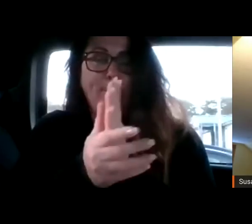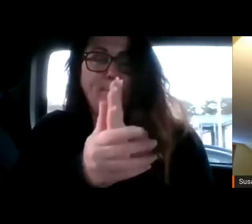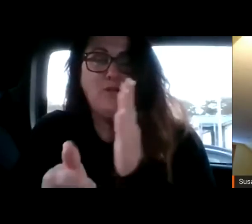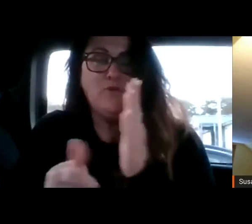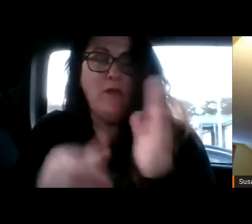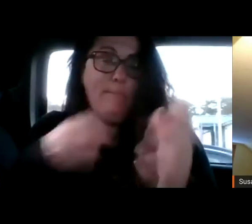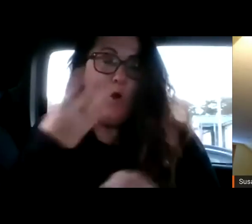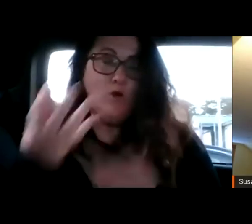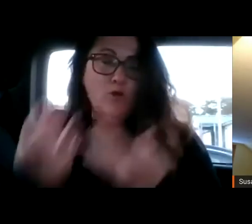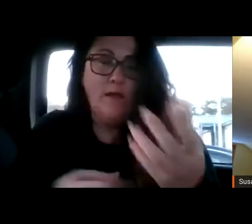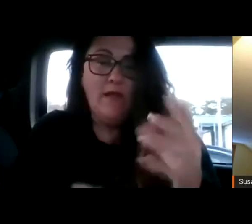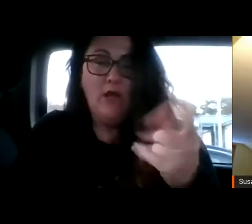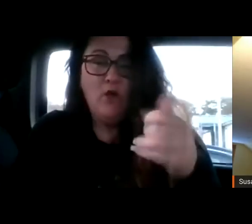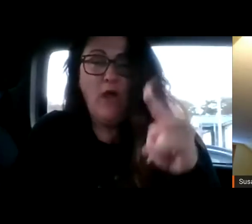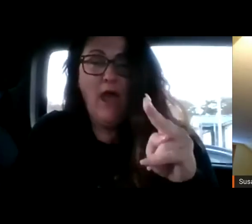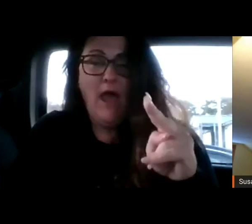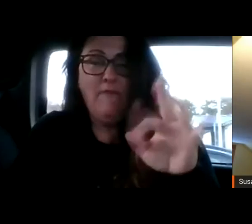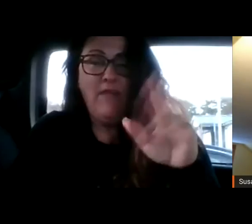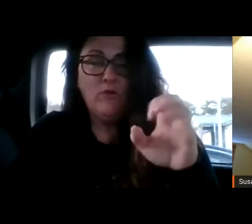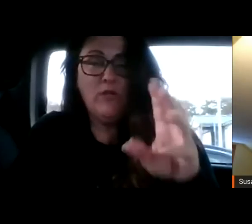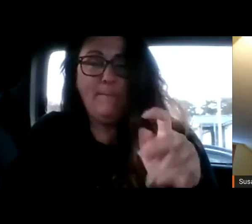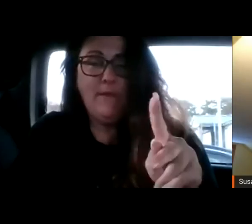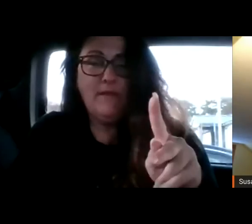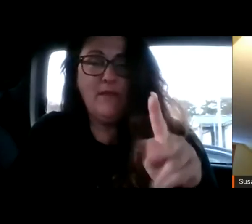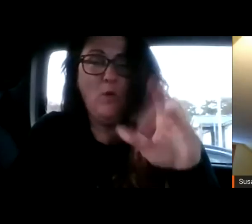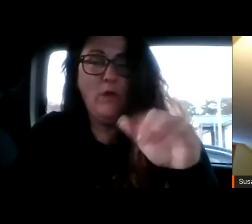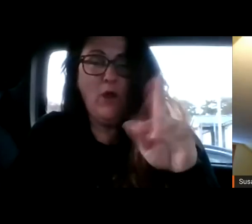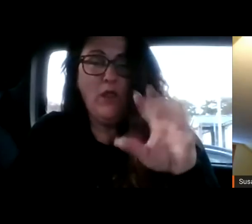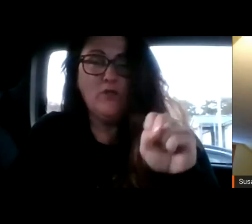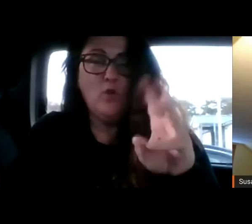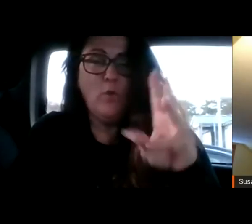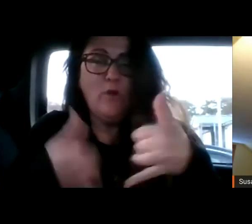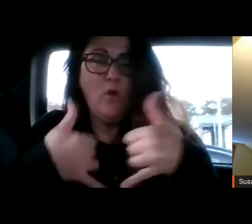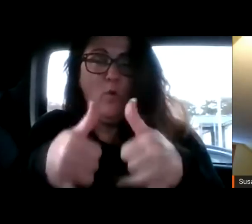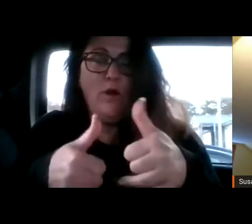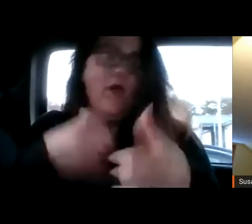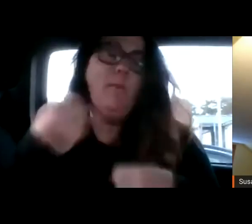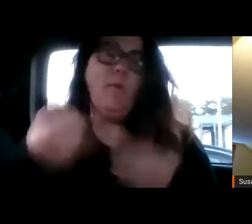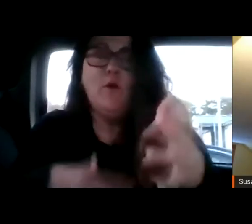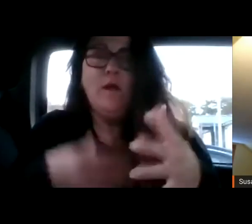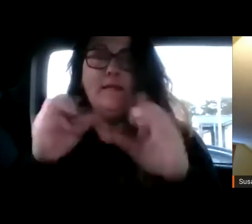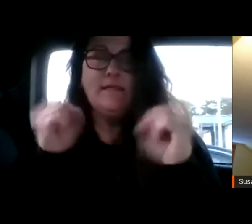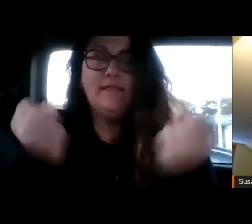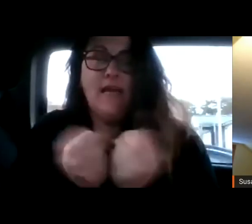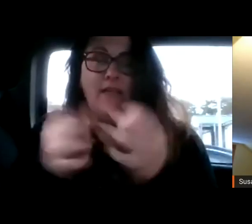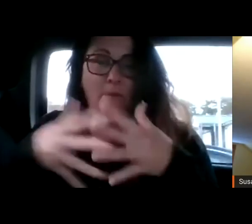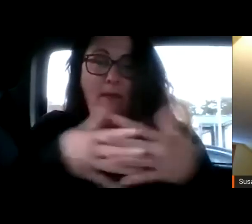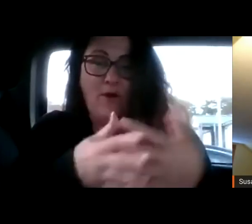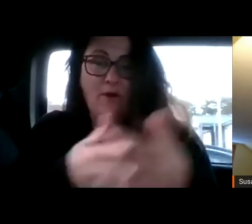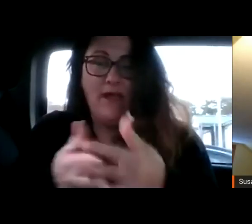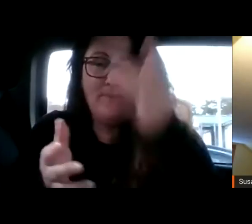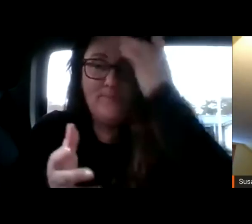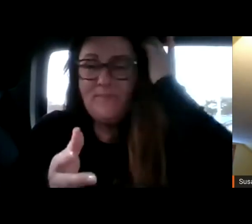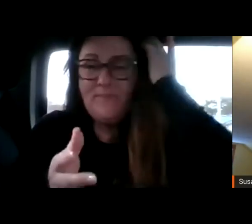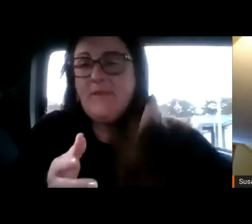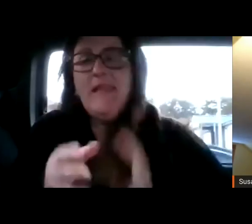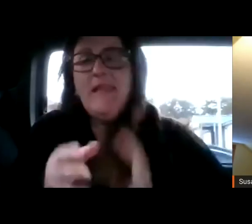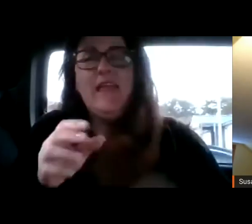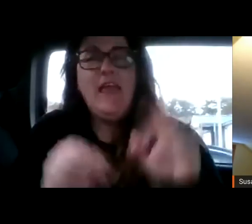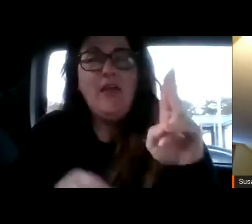a Guggenheim Fellowship, the William Carlos Williams Award from the Poetry Society of America, and the United States Artist